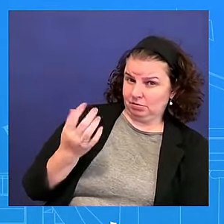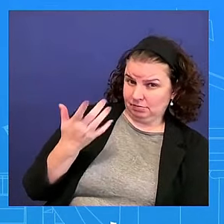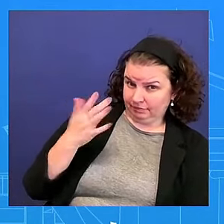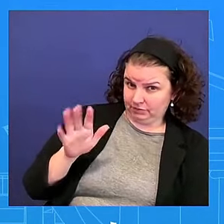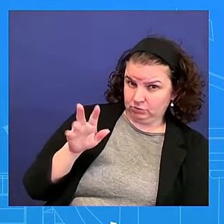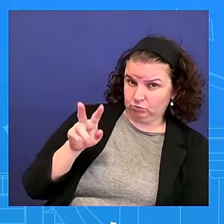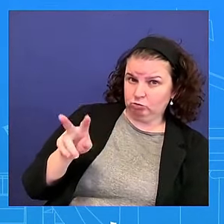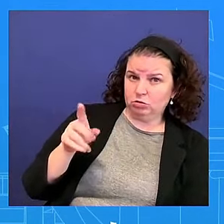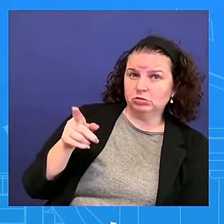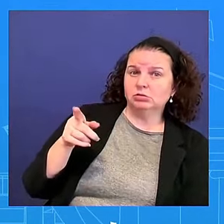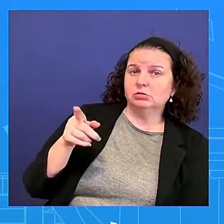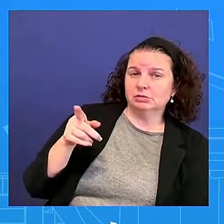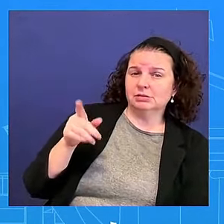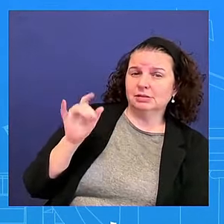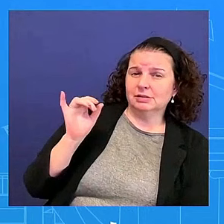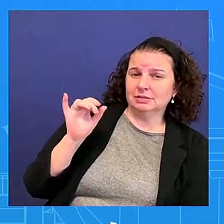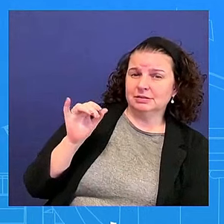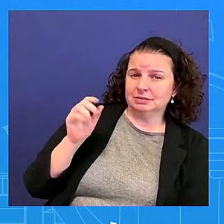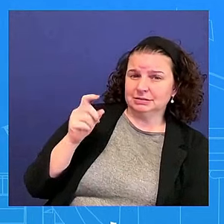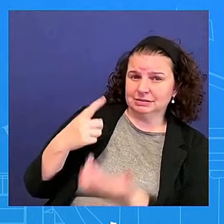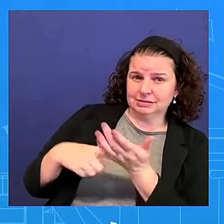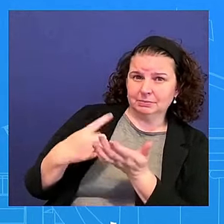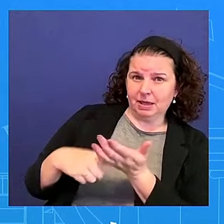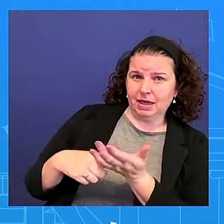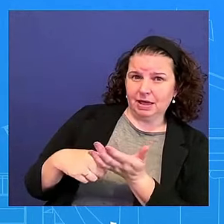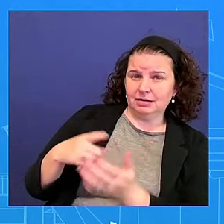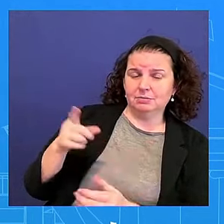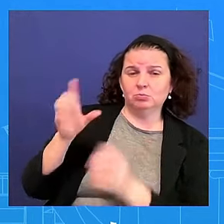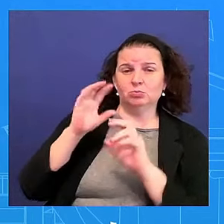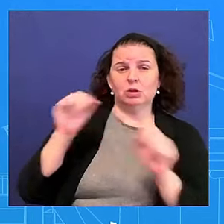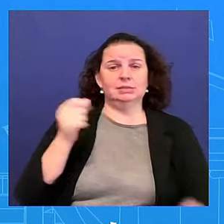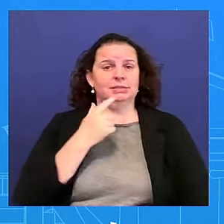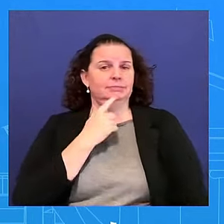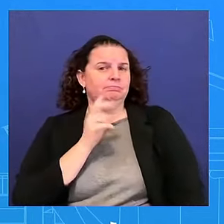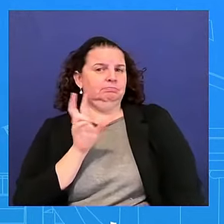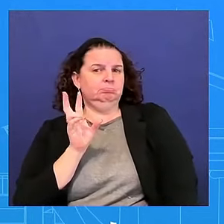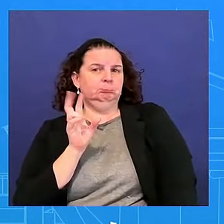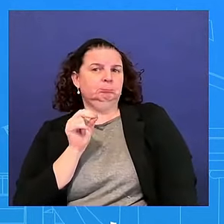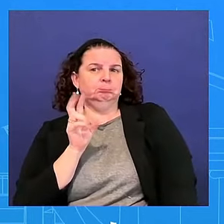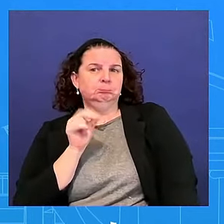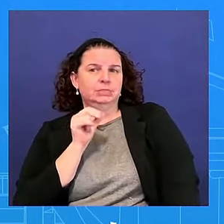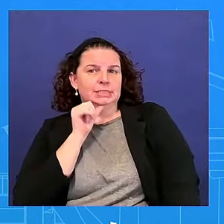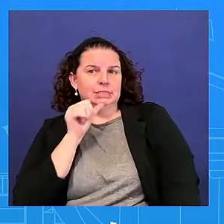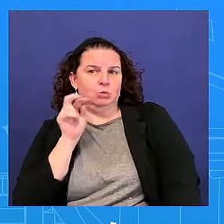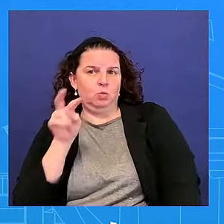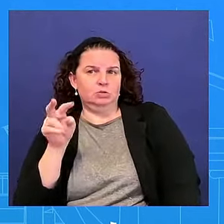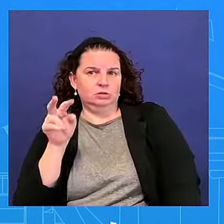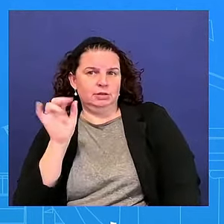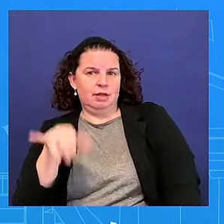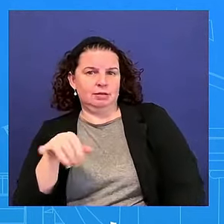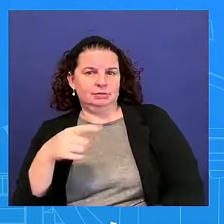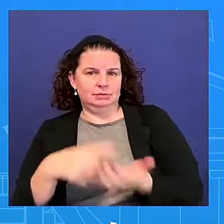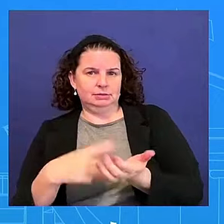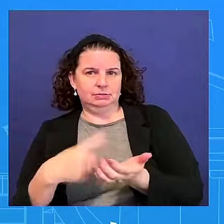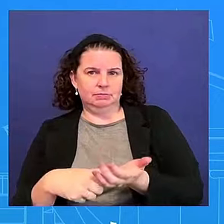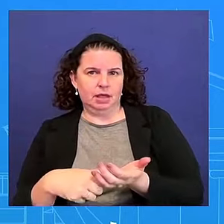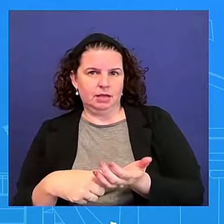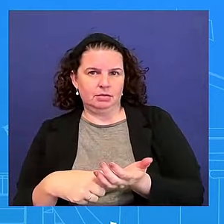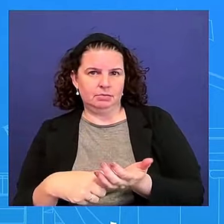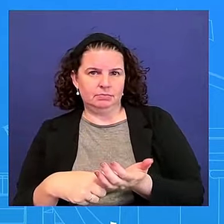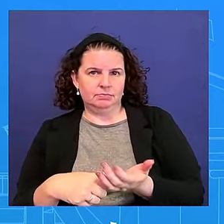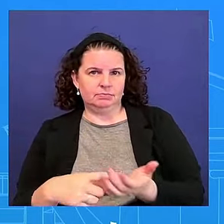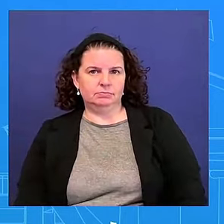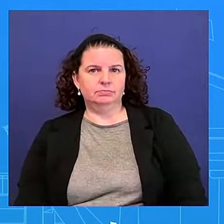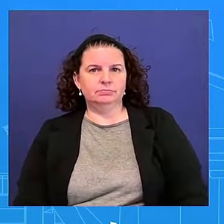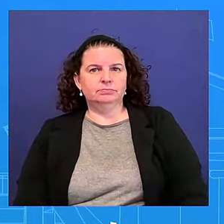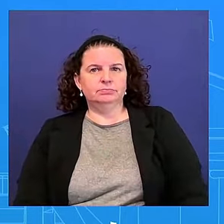no." Did he watch the full debate, or what of it has he watched? You know, that's a good question. I never followed up with him, and I